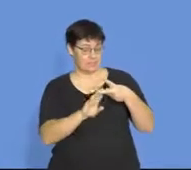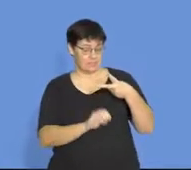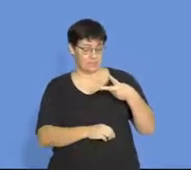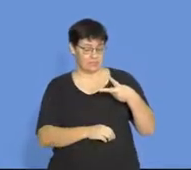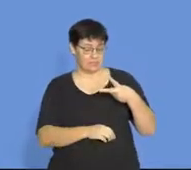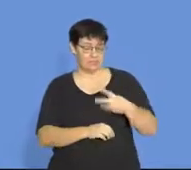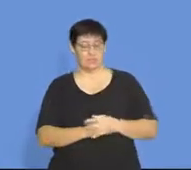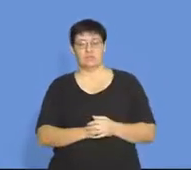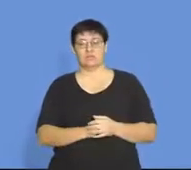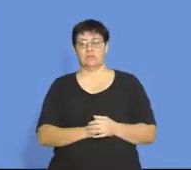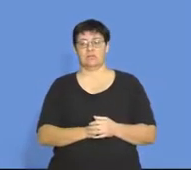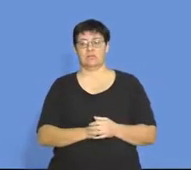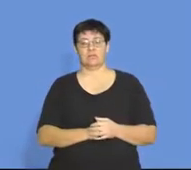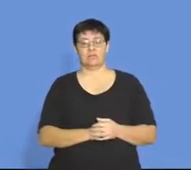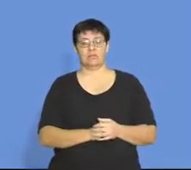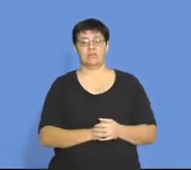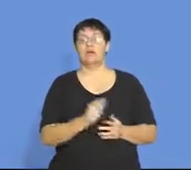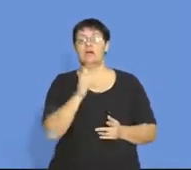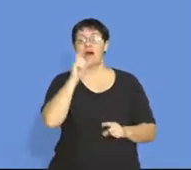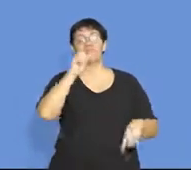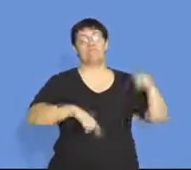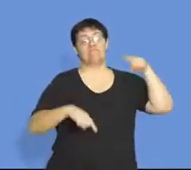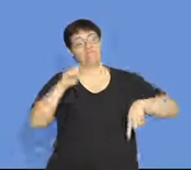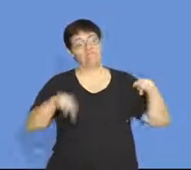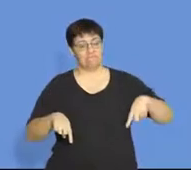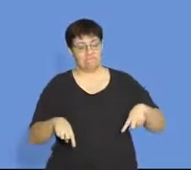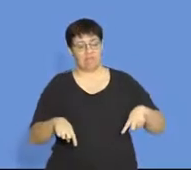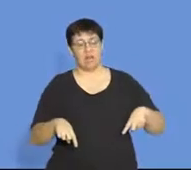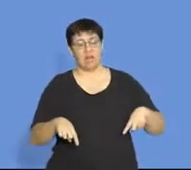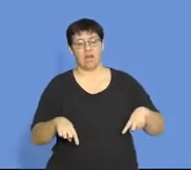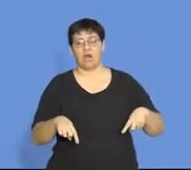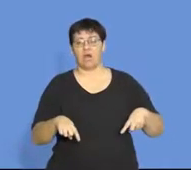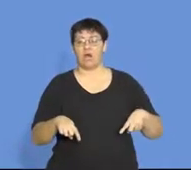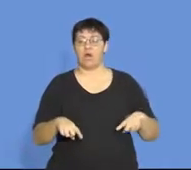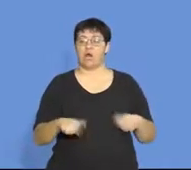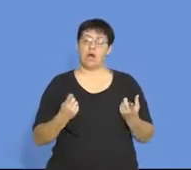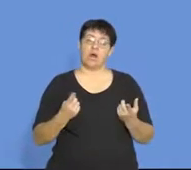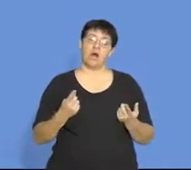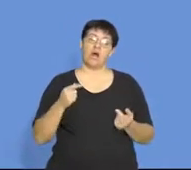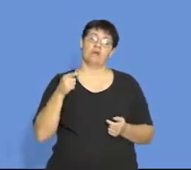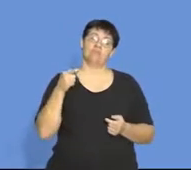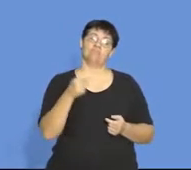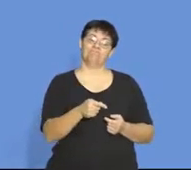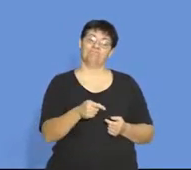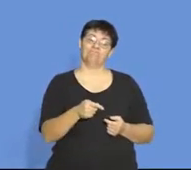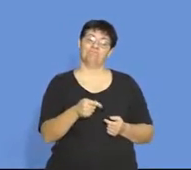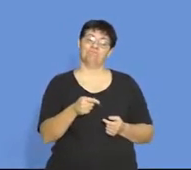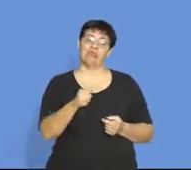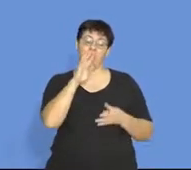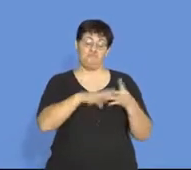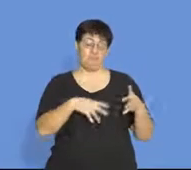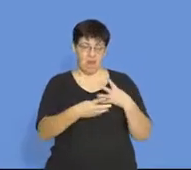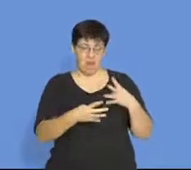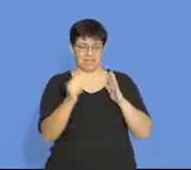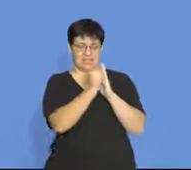make sure that you make one of the variables the subject of the formula. But now, for me